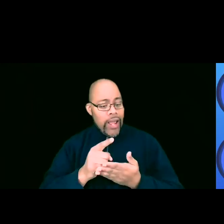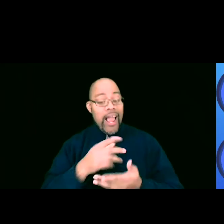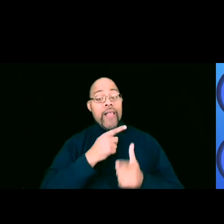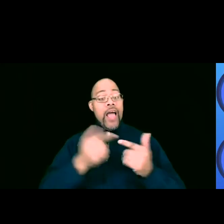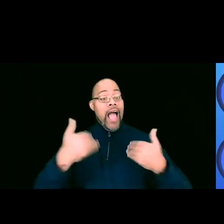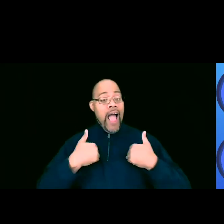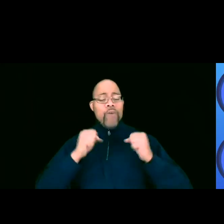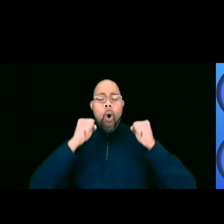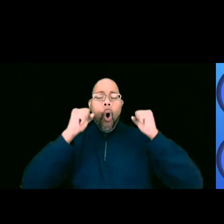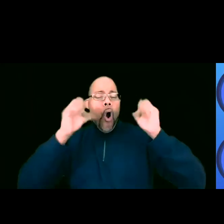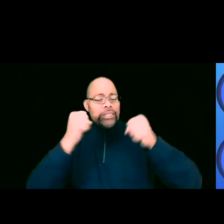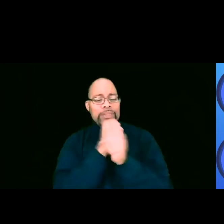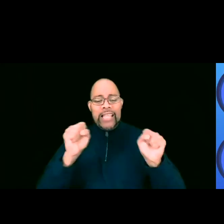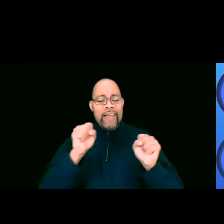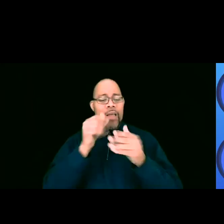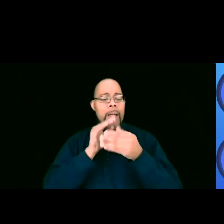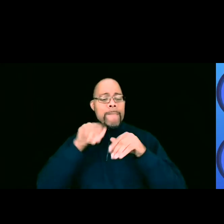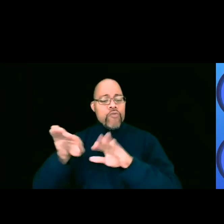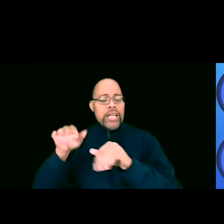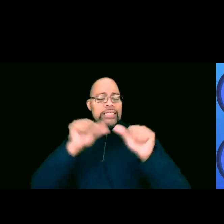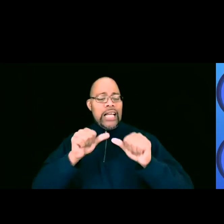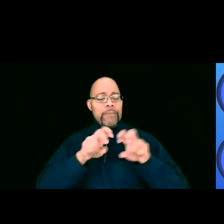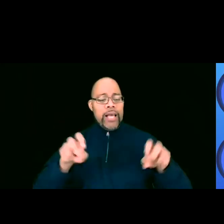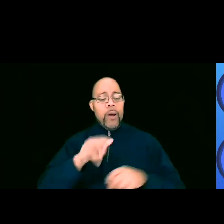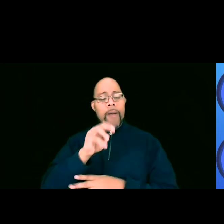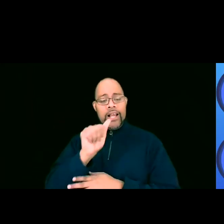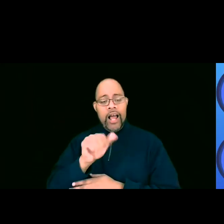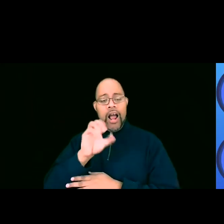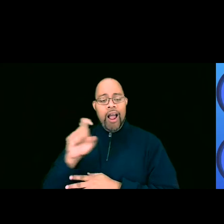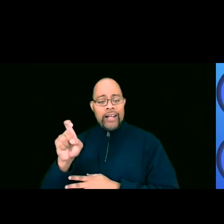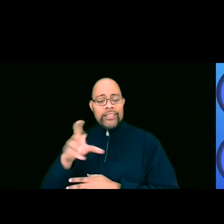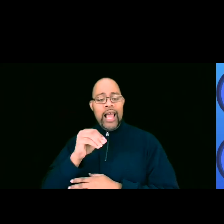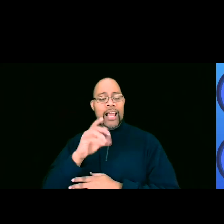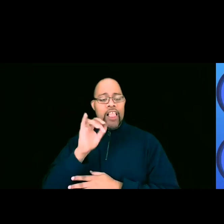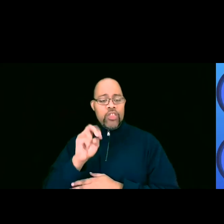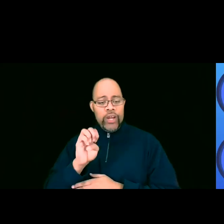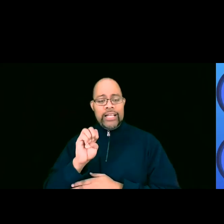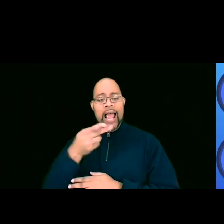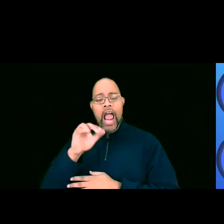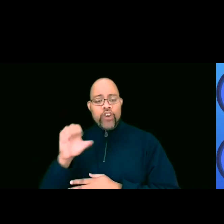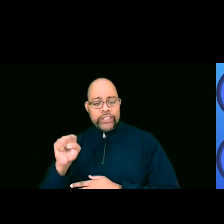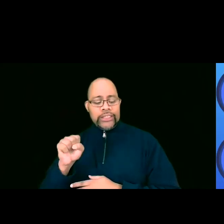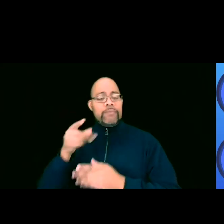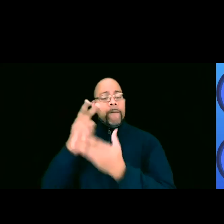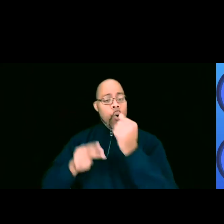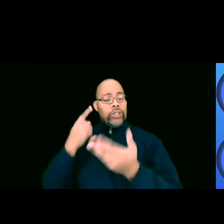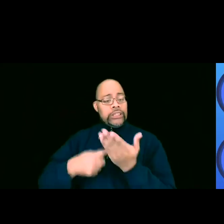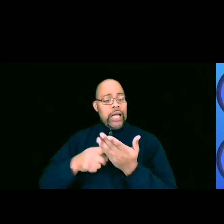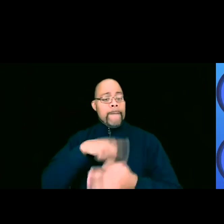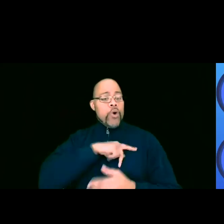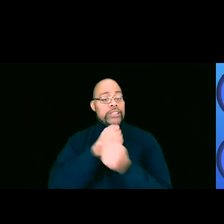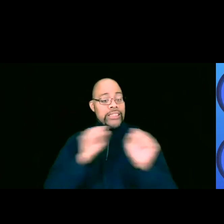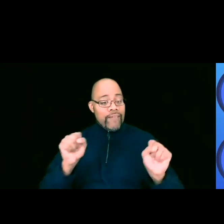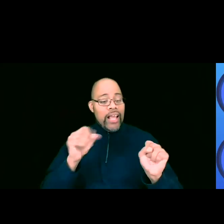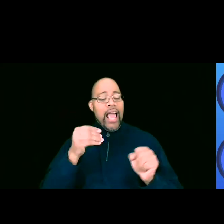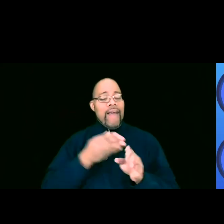this awesome safety and marine science panel by Dr. Monica Cox and Catherine Harris. They'll be discussing personal safety and